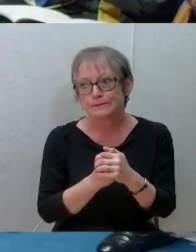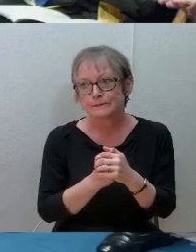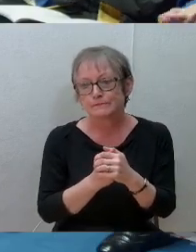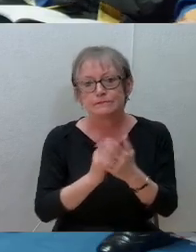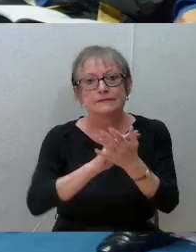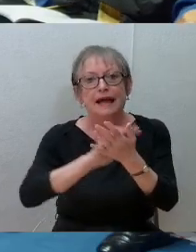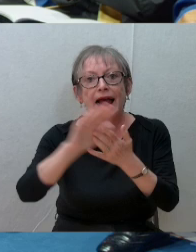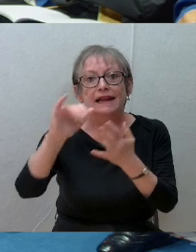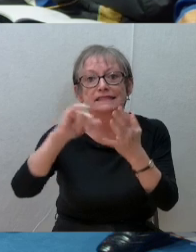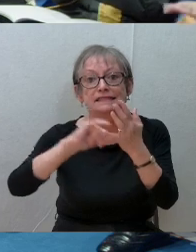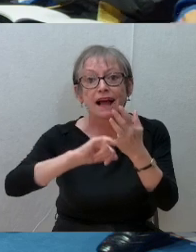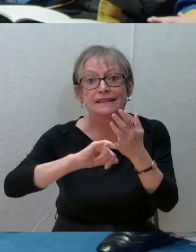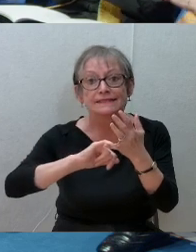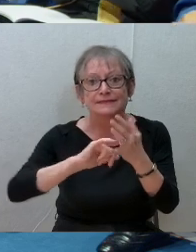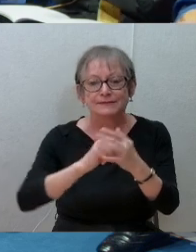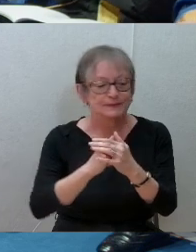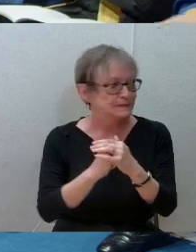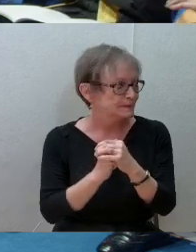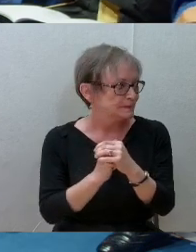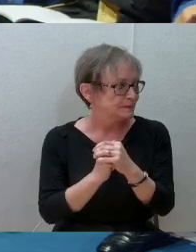Hannah Stein.